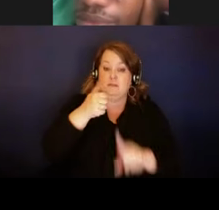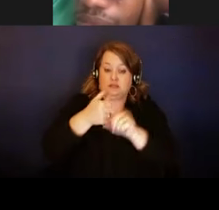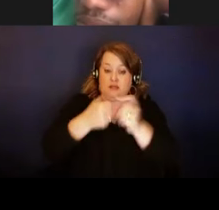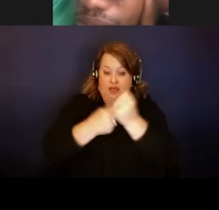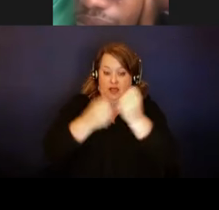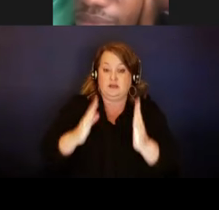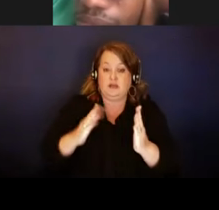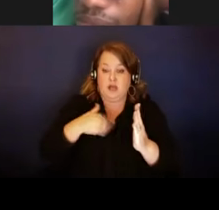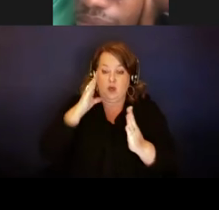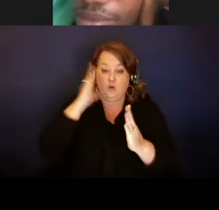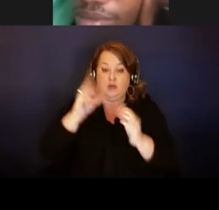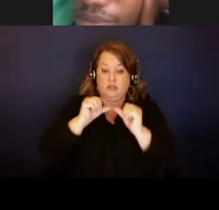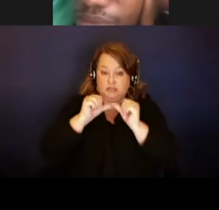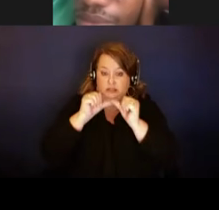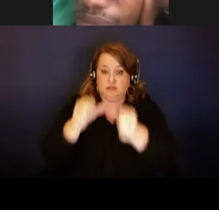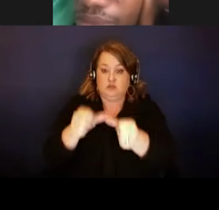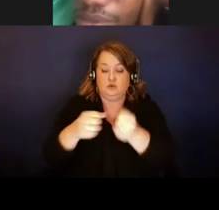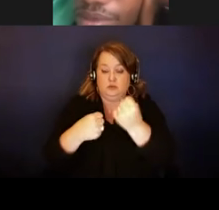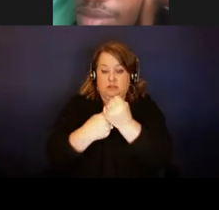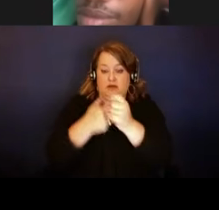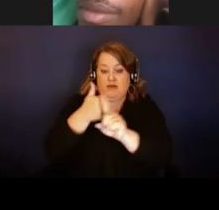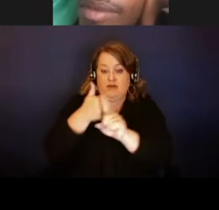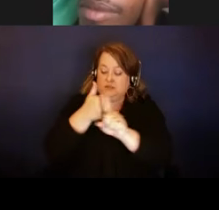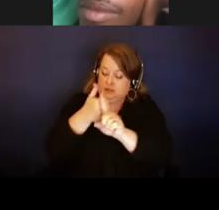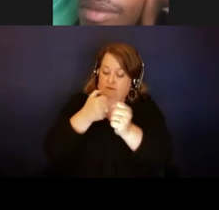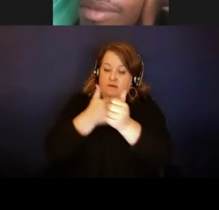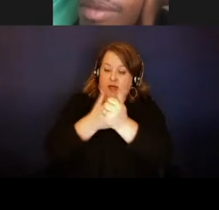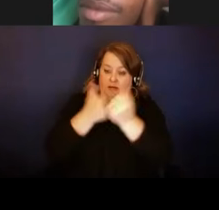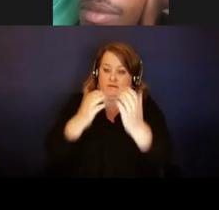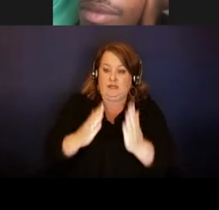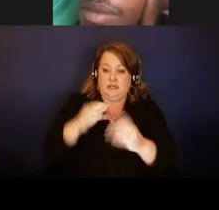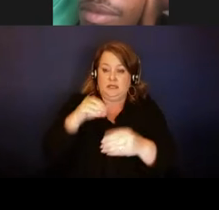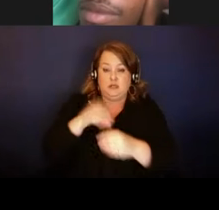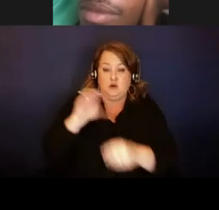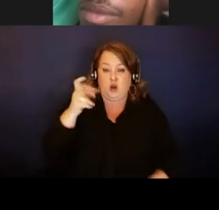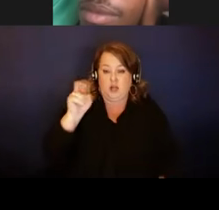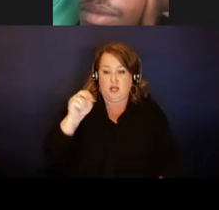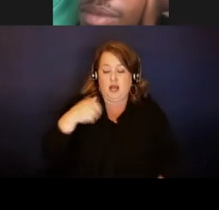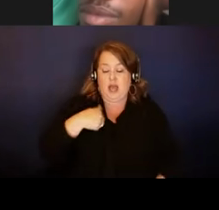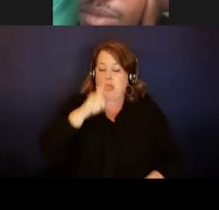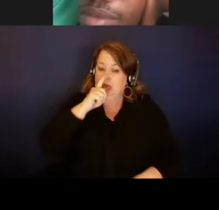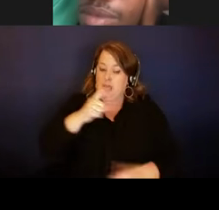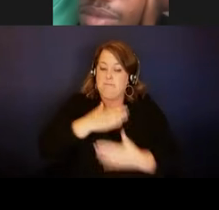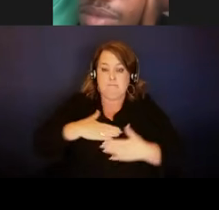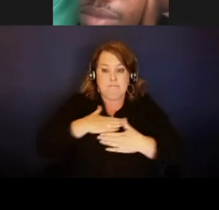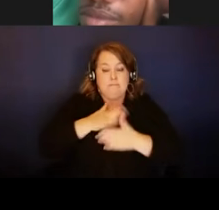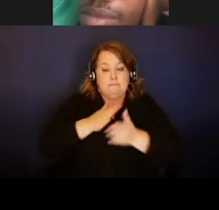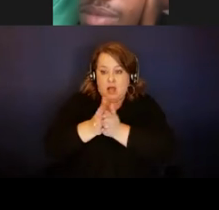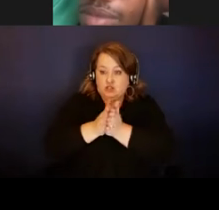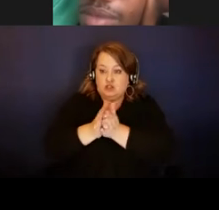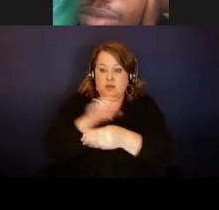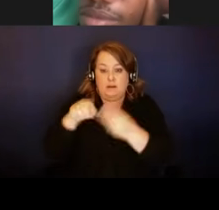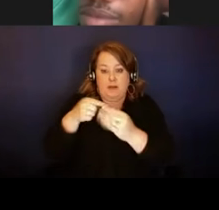will continue to be a self-advocate in Oregon because I'm passionate about self-advocacy,